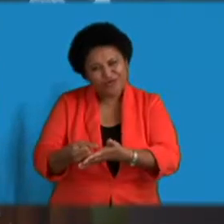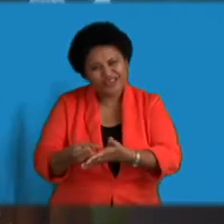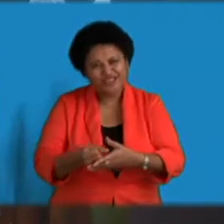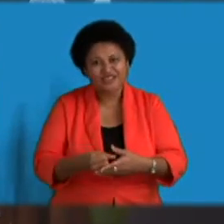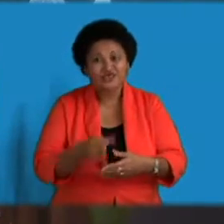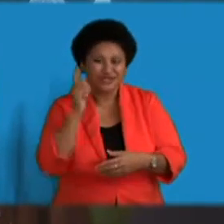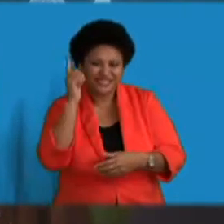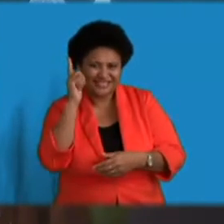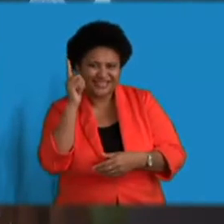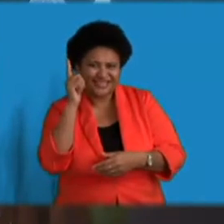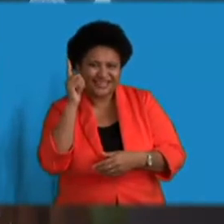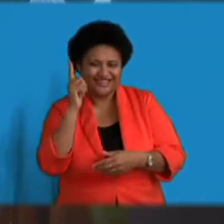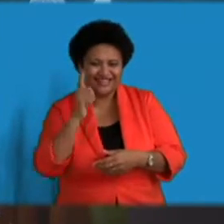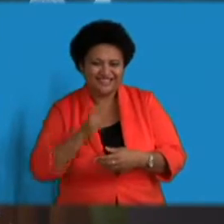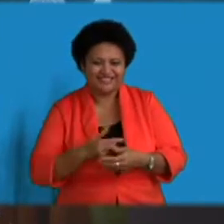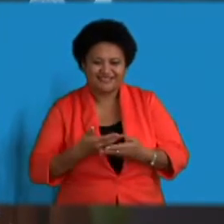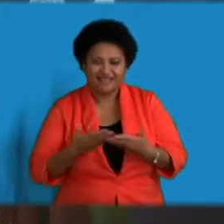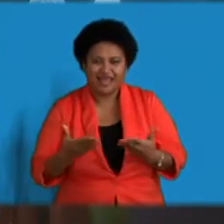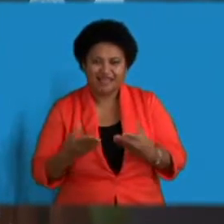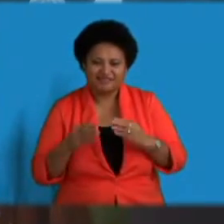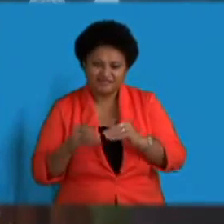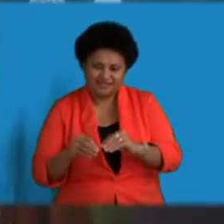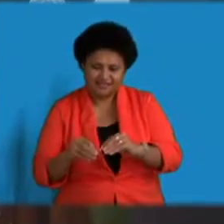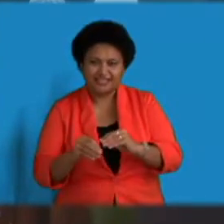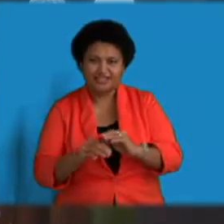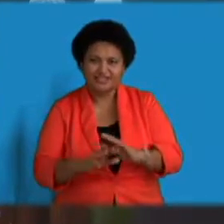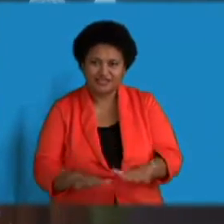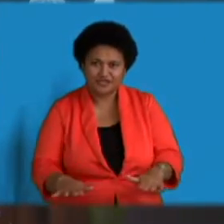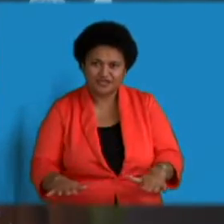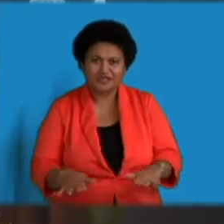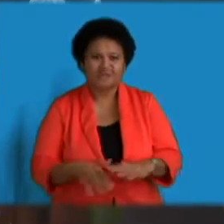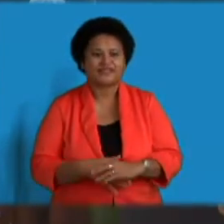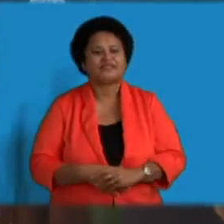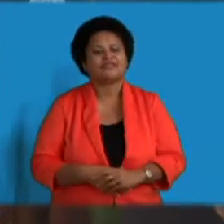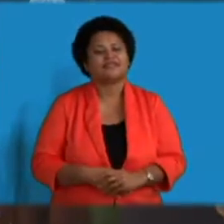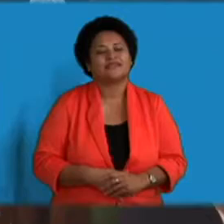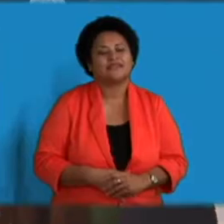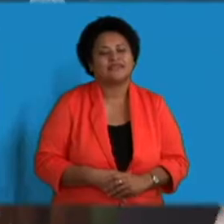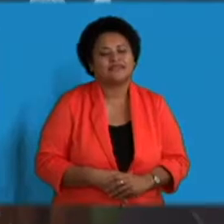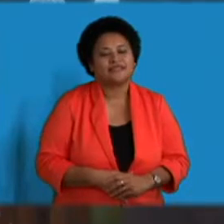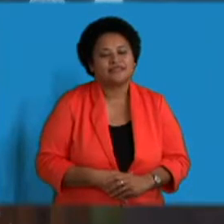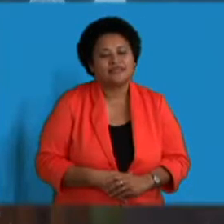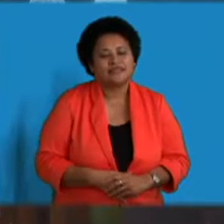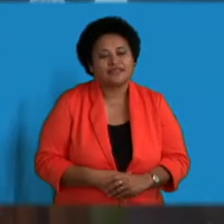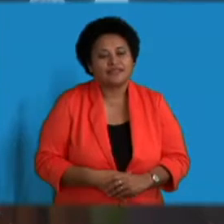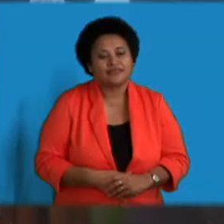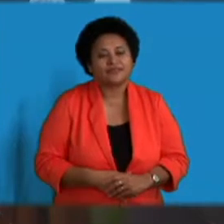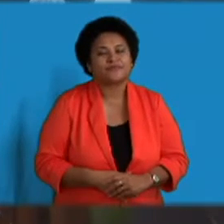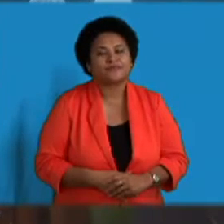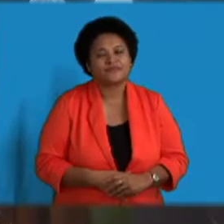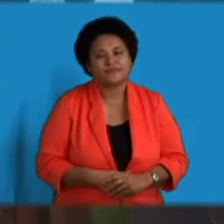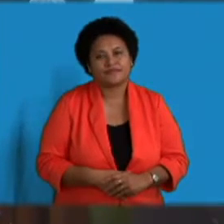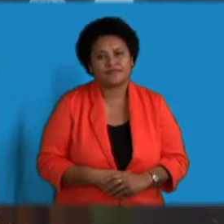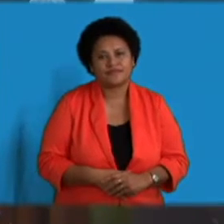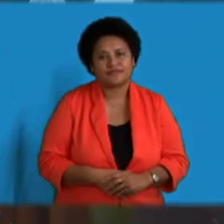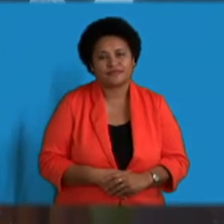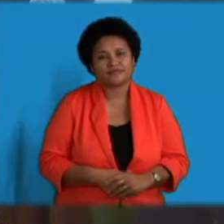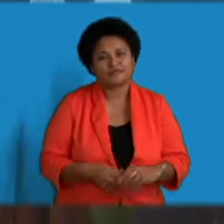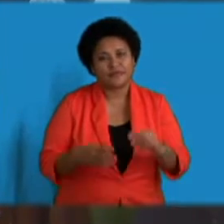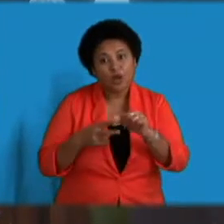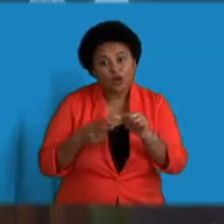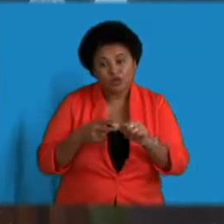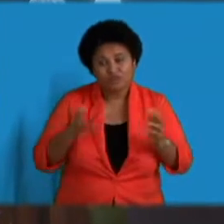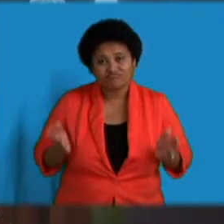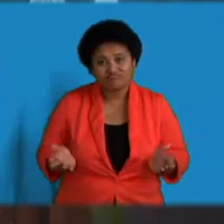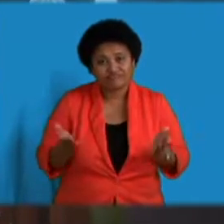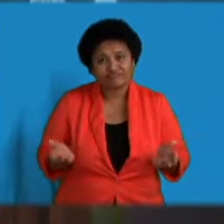ECE teacher in terms of picking up additional resources for student reference. Madam Speaker, we have also